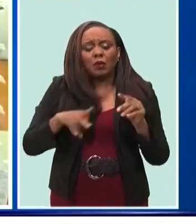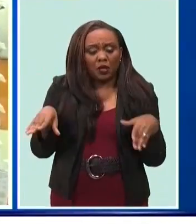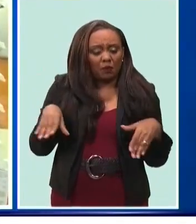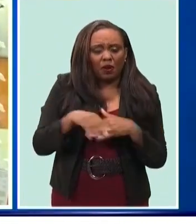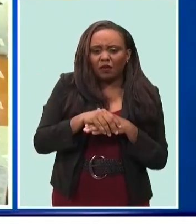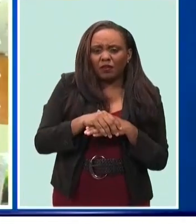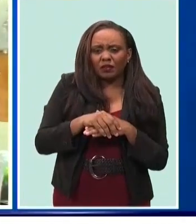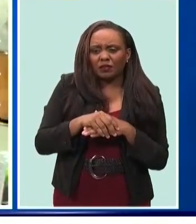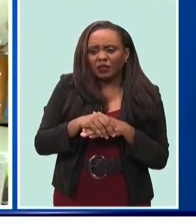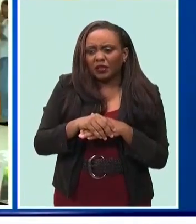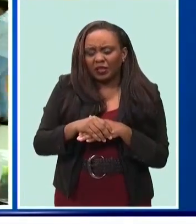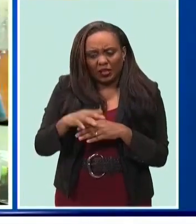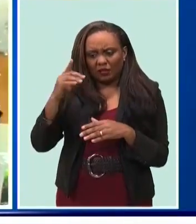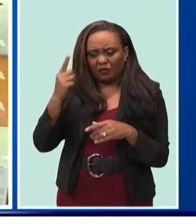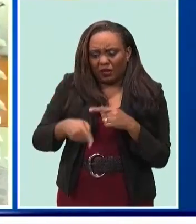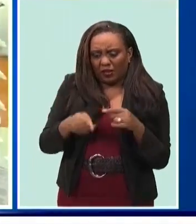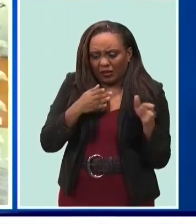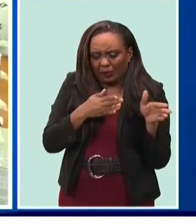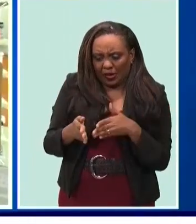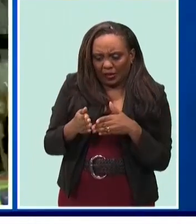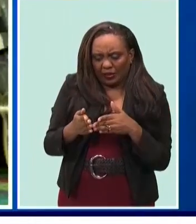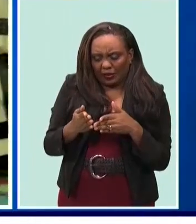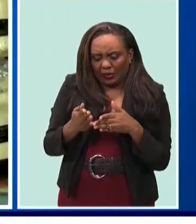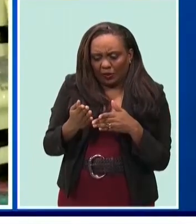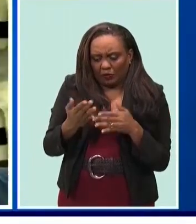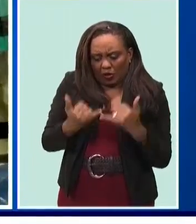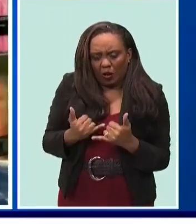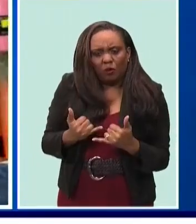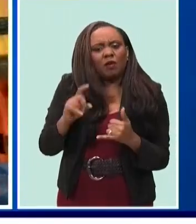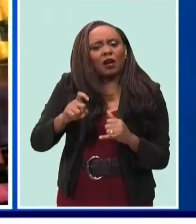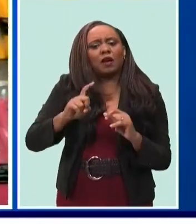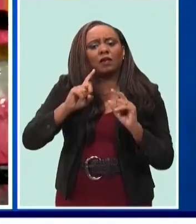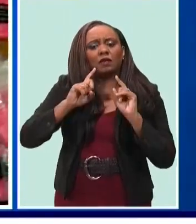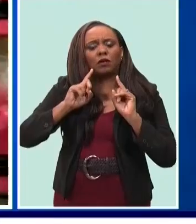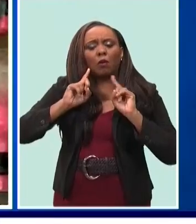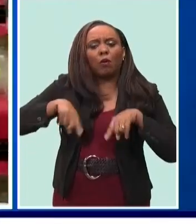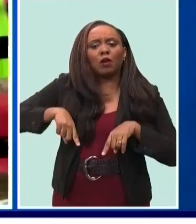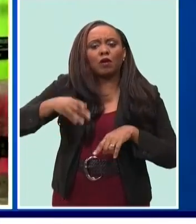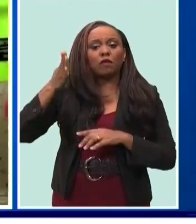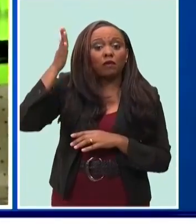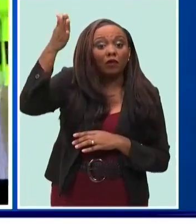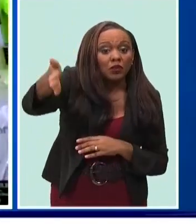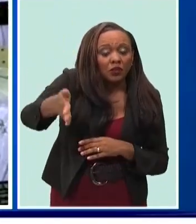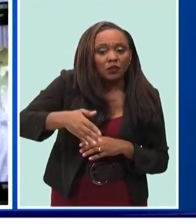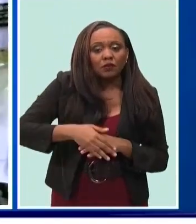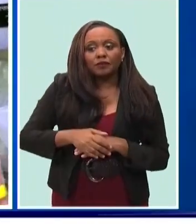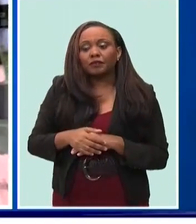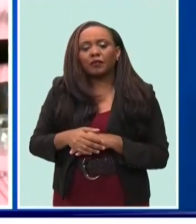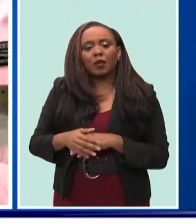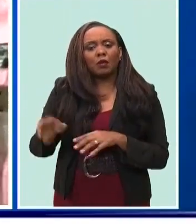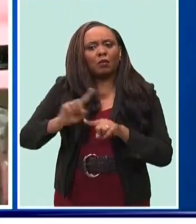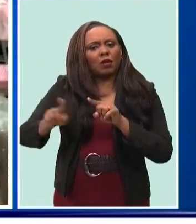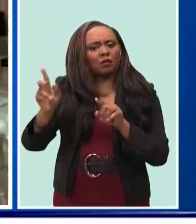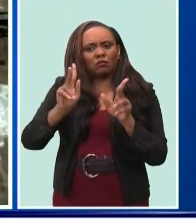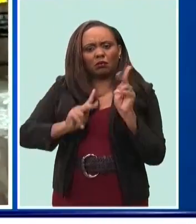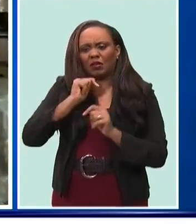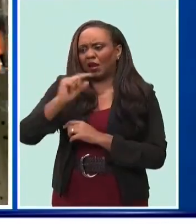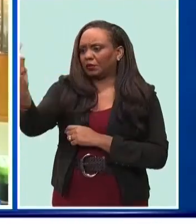have to have, especially our color stock, we have to have it in. And no one came to us at the time and said, well, you know, this